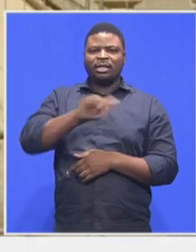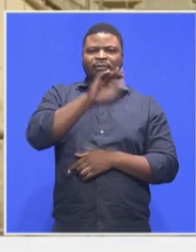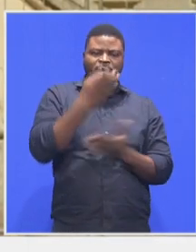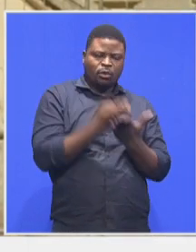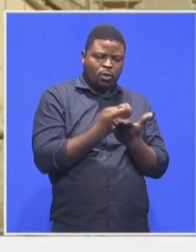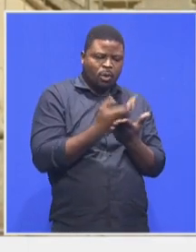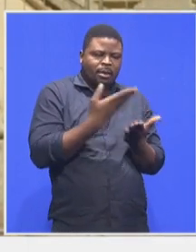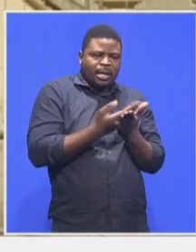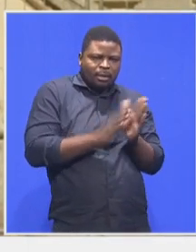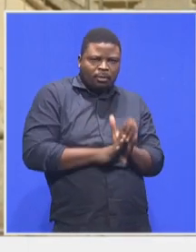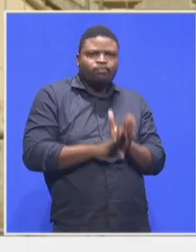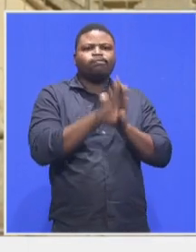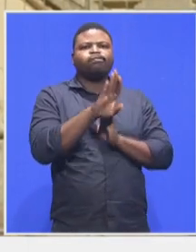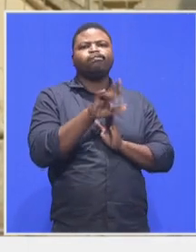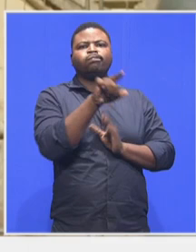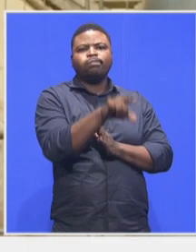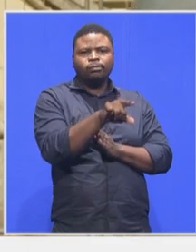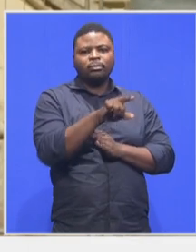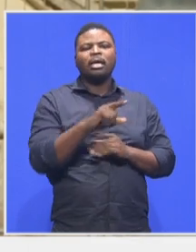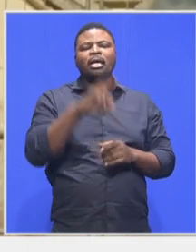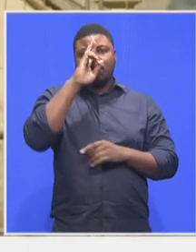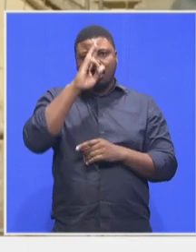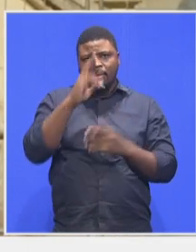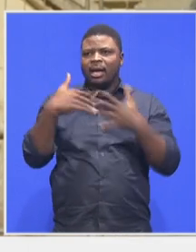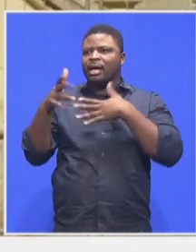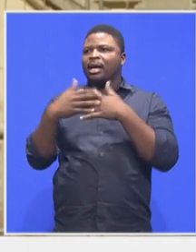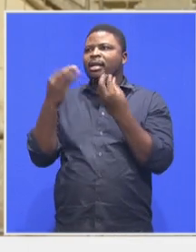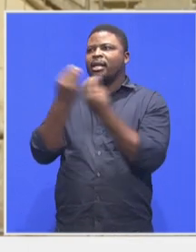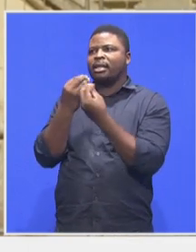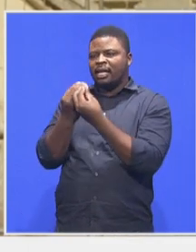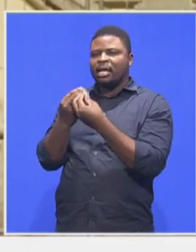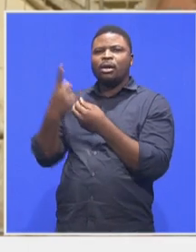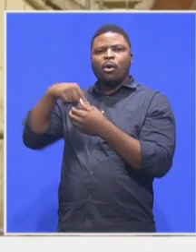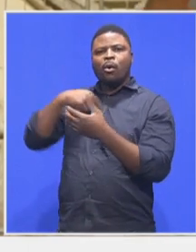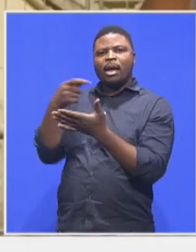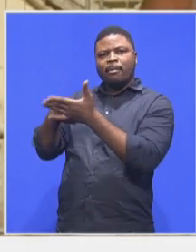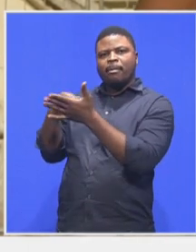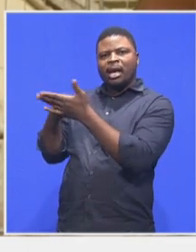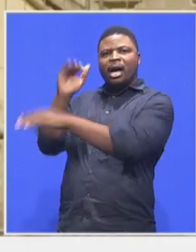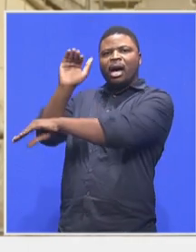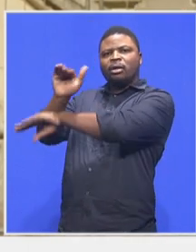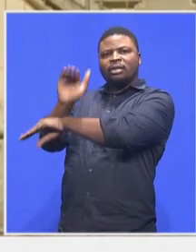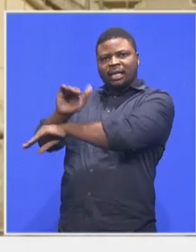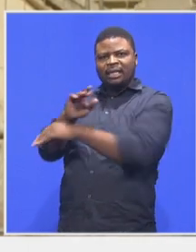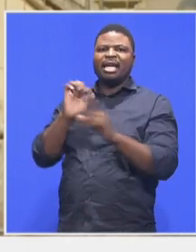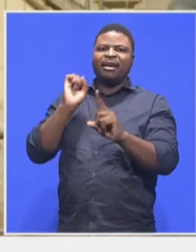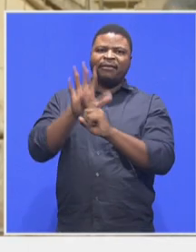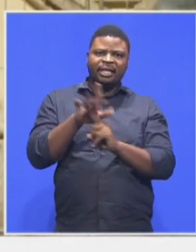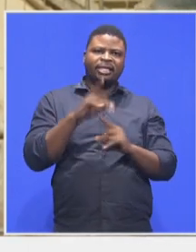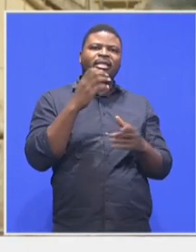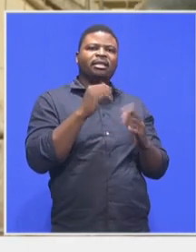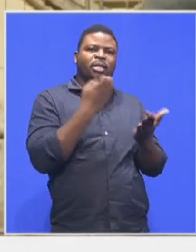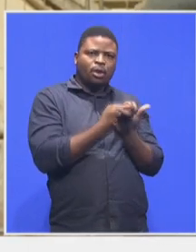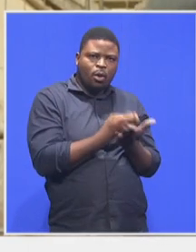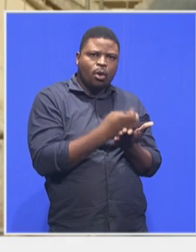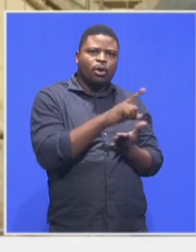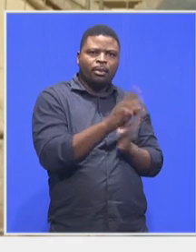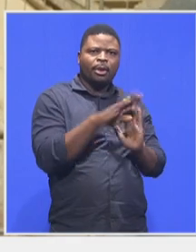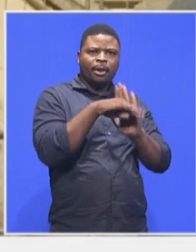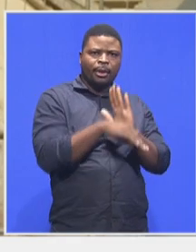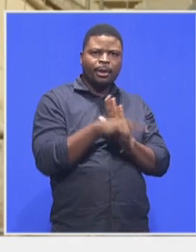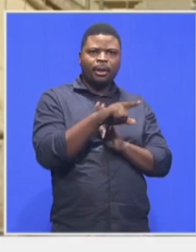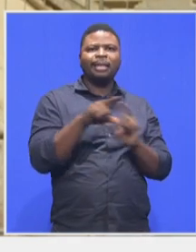that everything that you import contributes negatively to the economy. If you import, it's in your